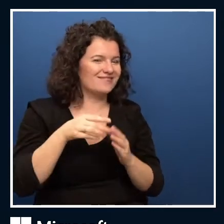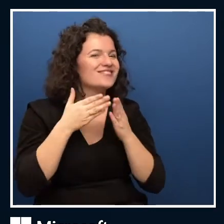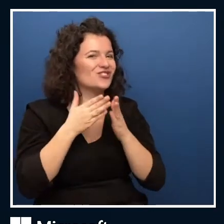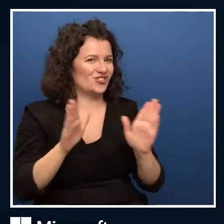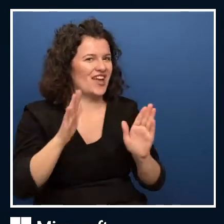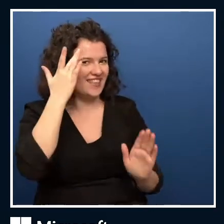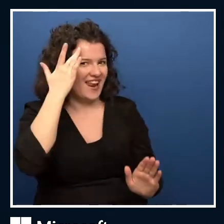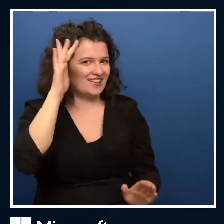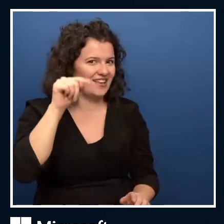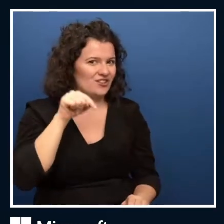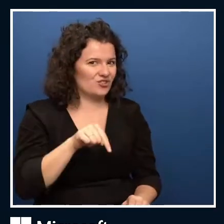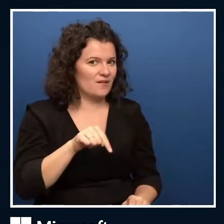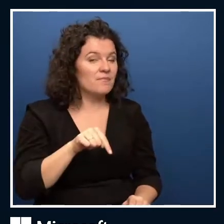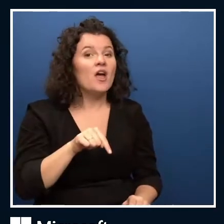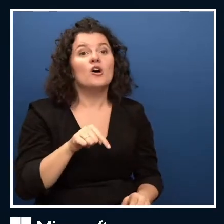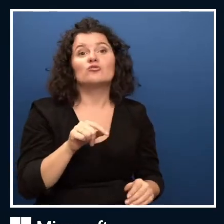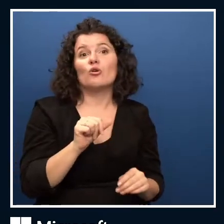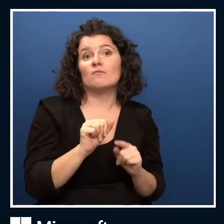AGI state.